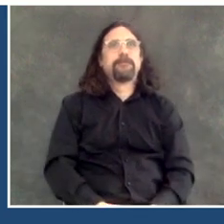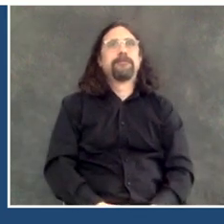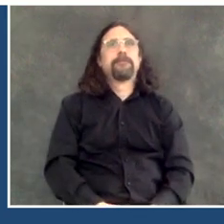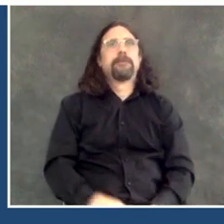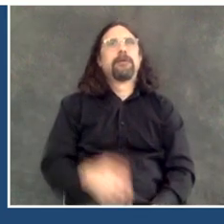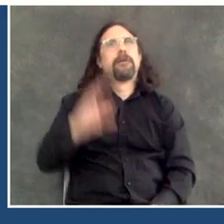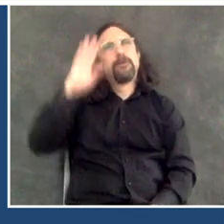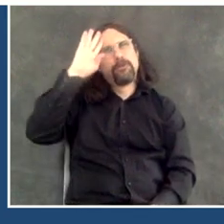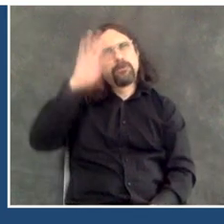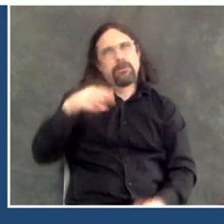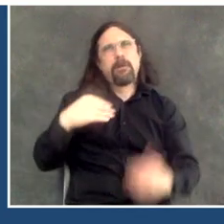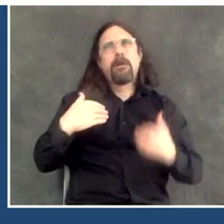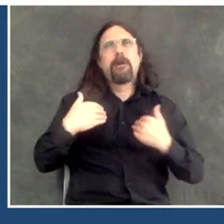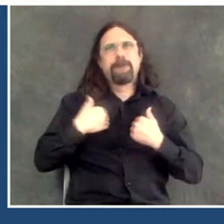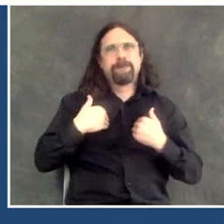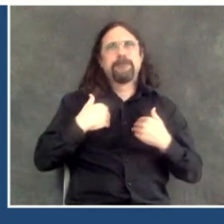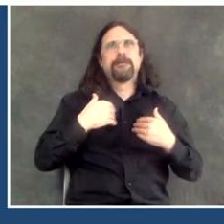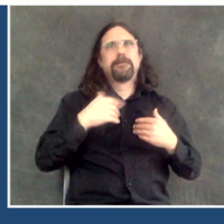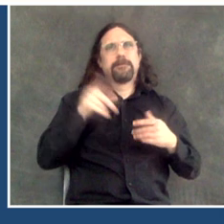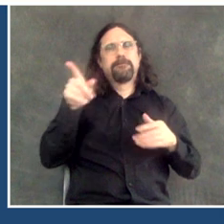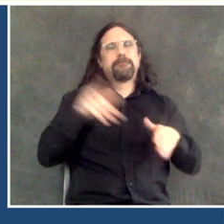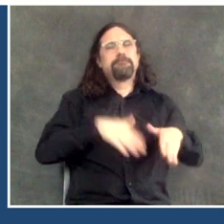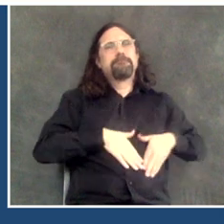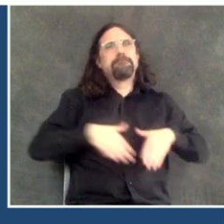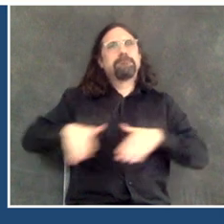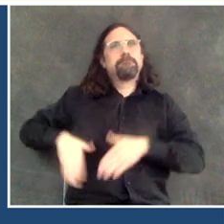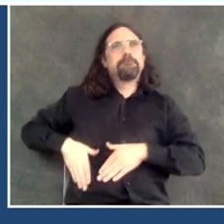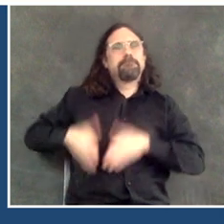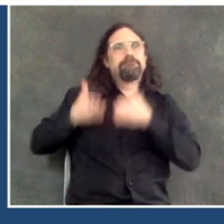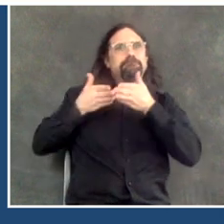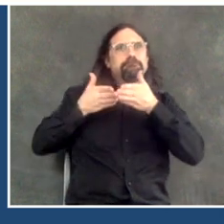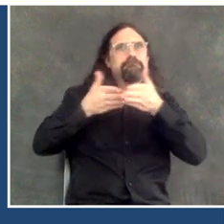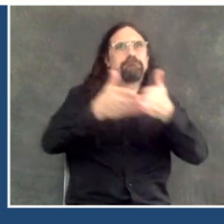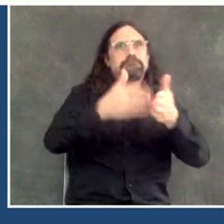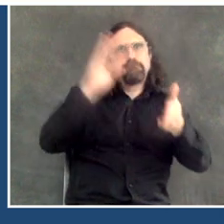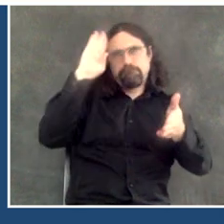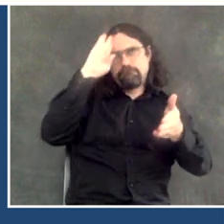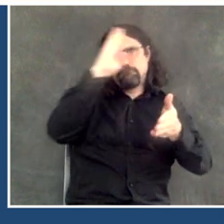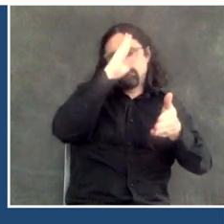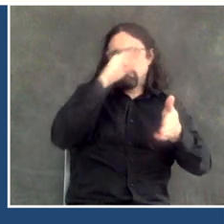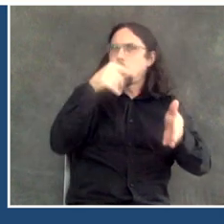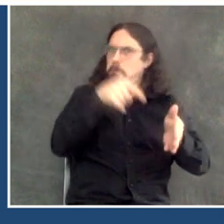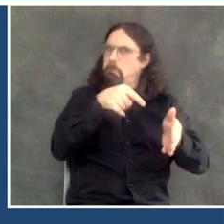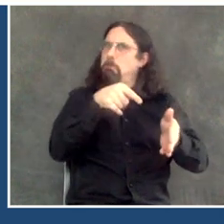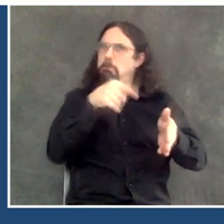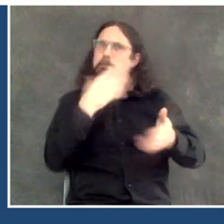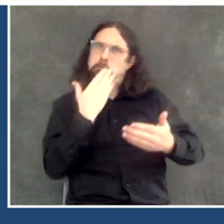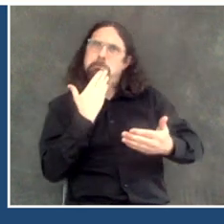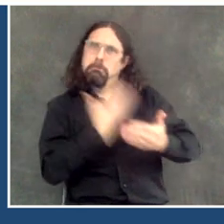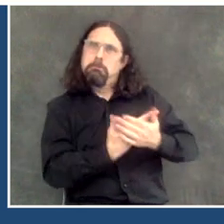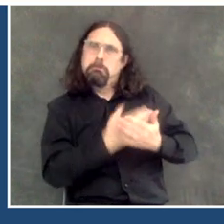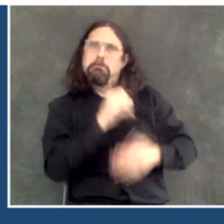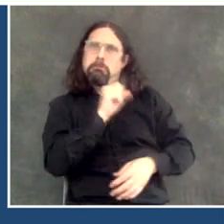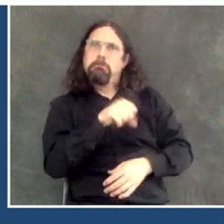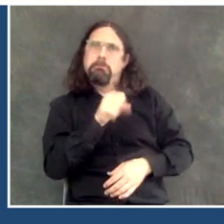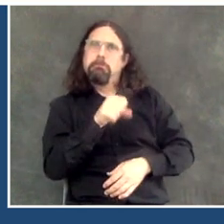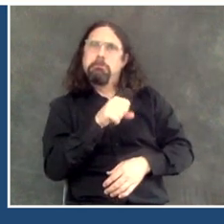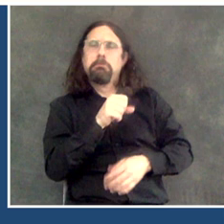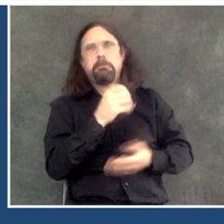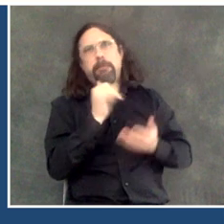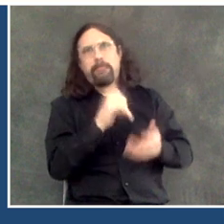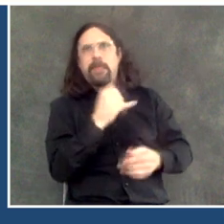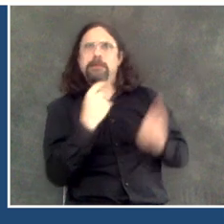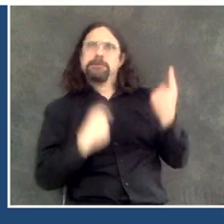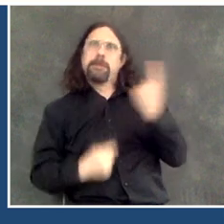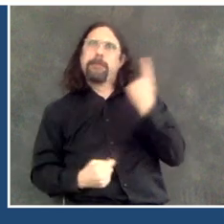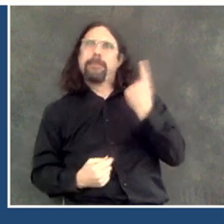the members of our military are here in the city helping us, but they are few in number compared to the might of the American military. When